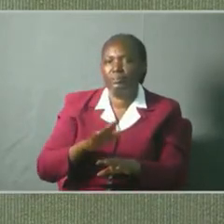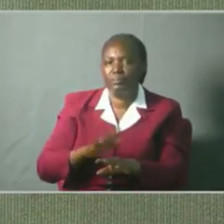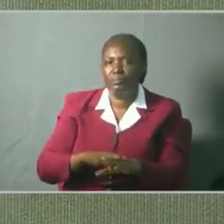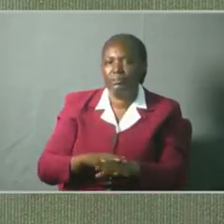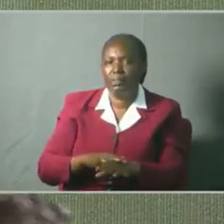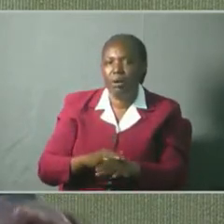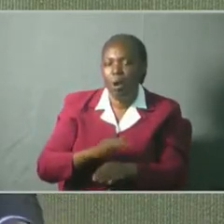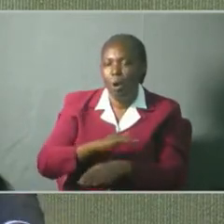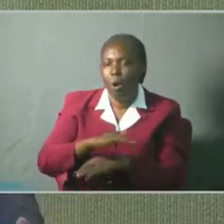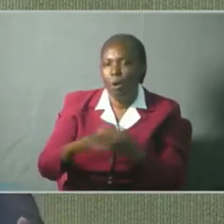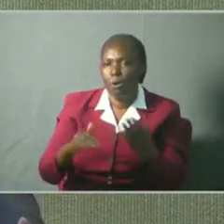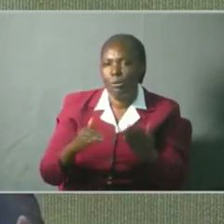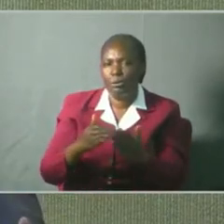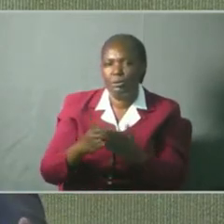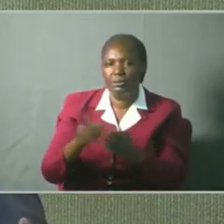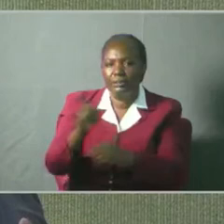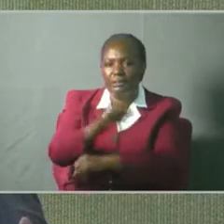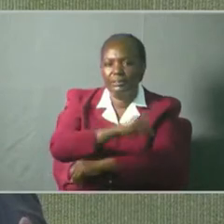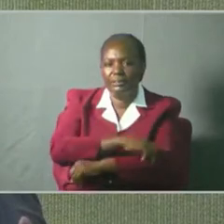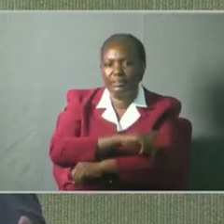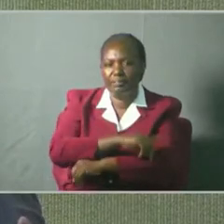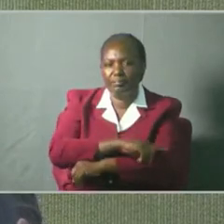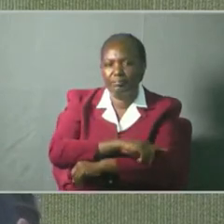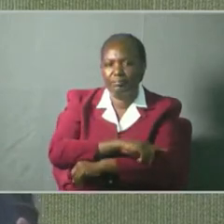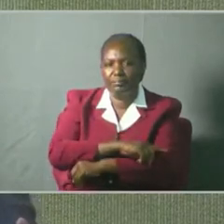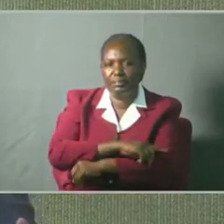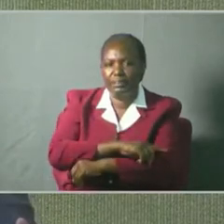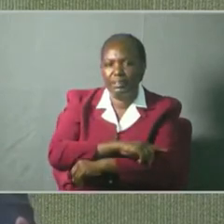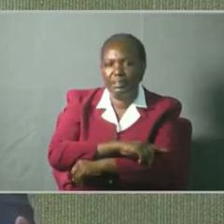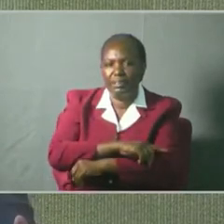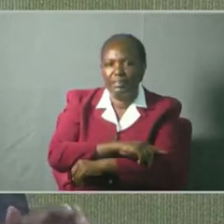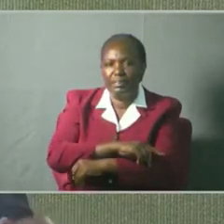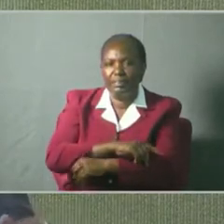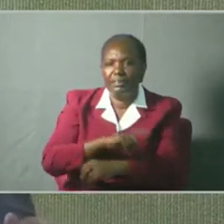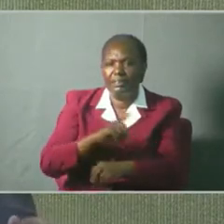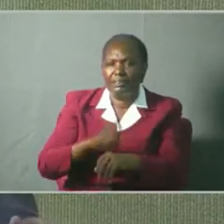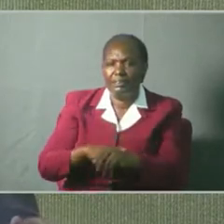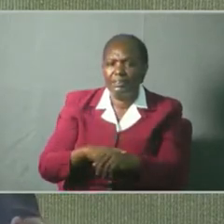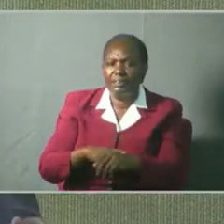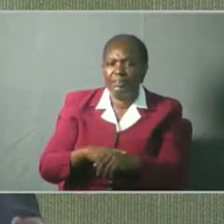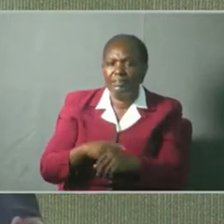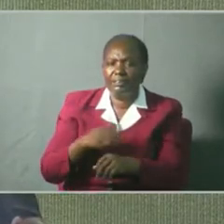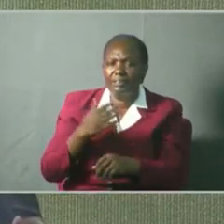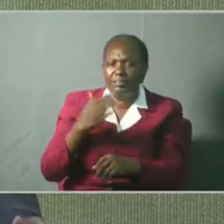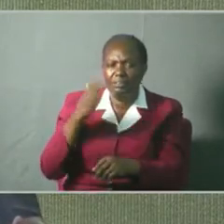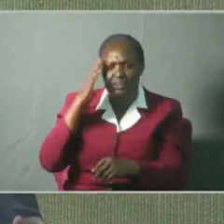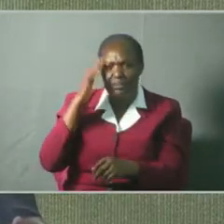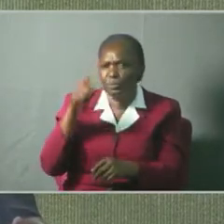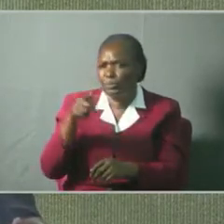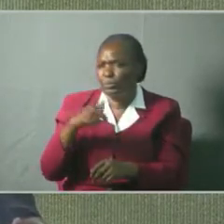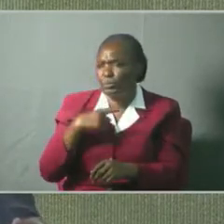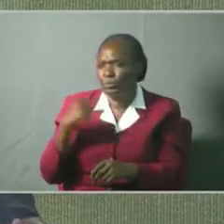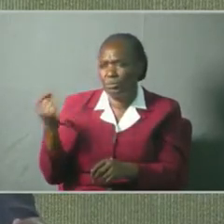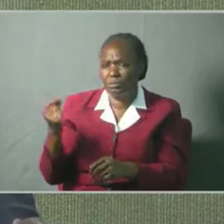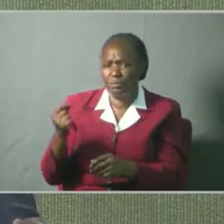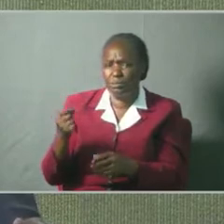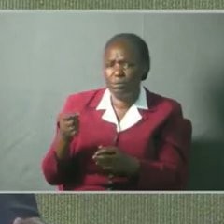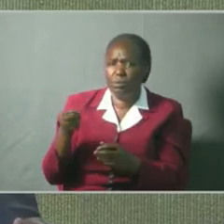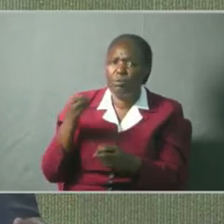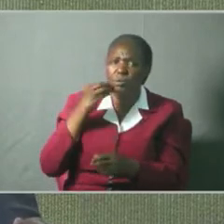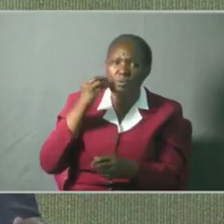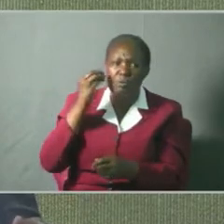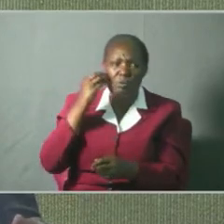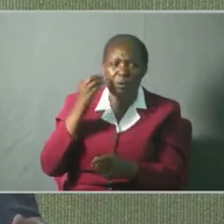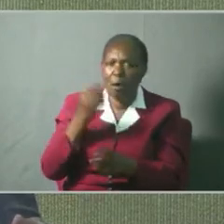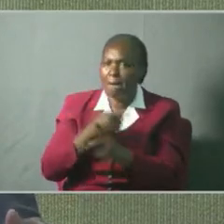even when you're tired. The Lord is good. I know you want to go home. The Lord is good. Two testimonies, and then